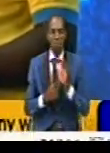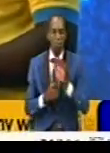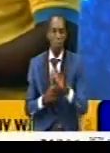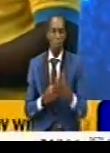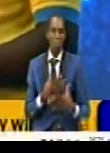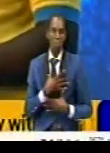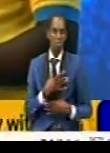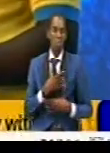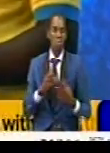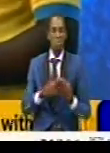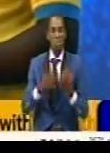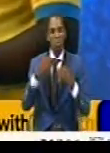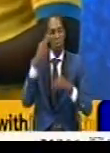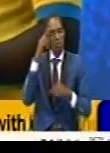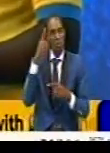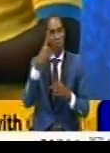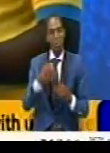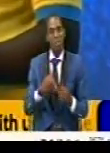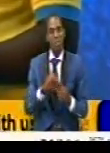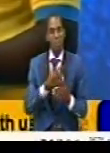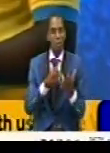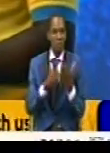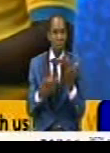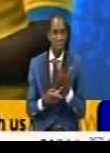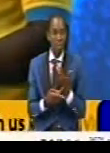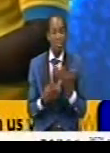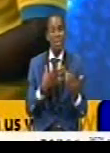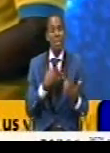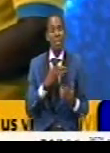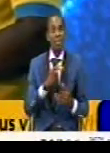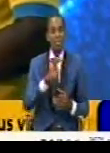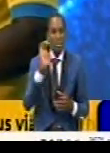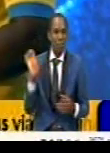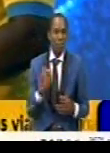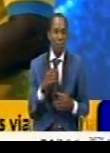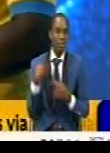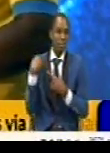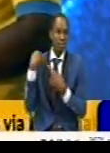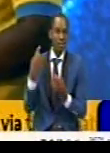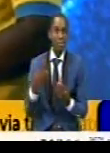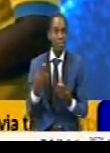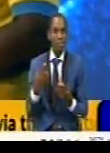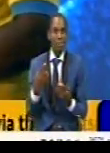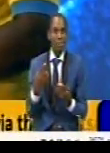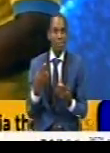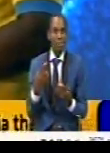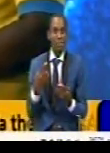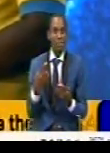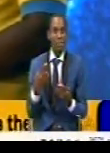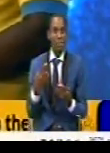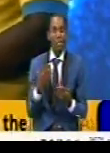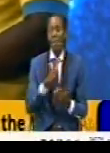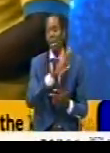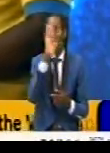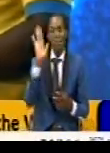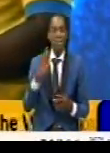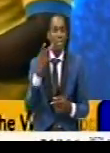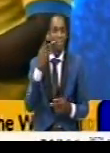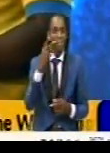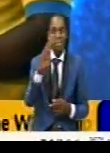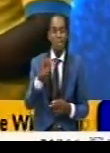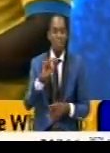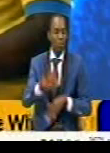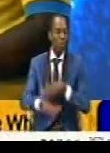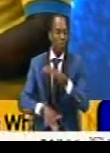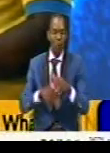Papa. So Papa indicated interest to come for this program. And ever since I saw